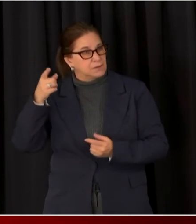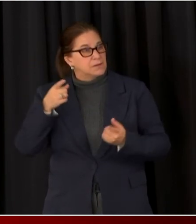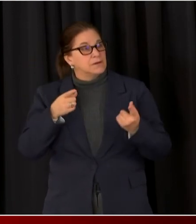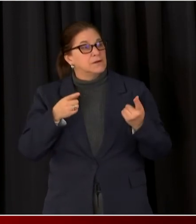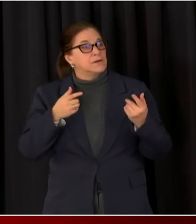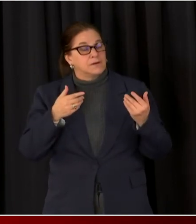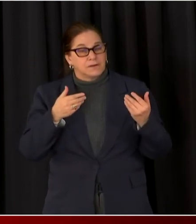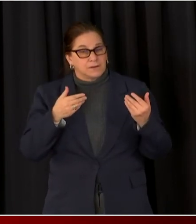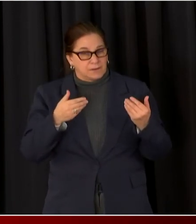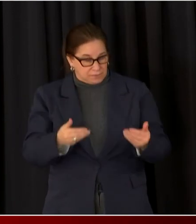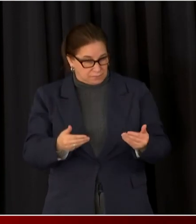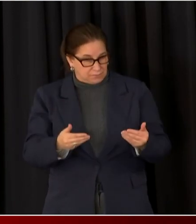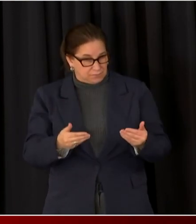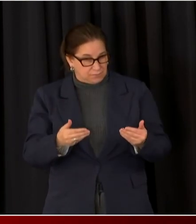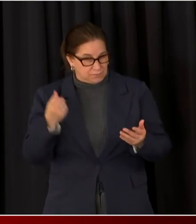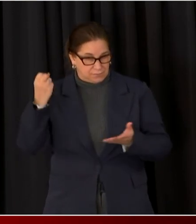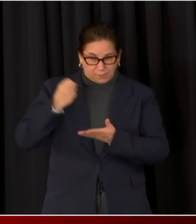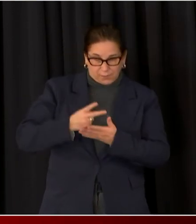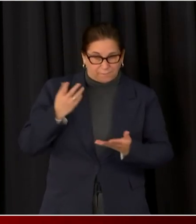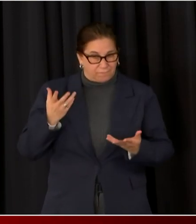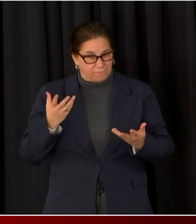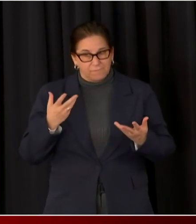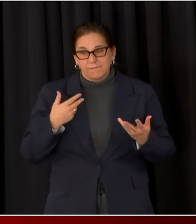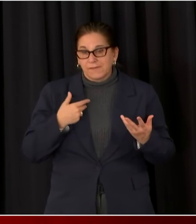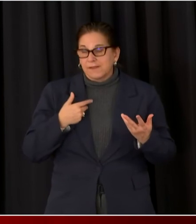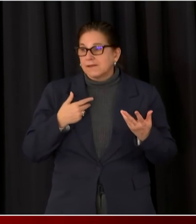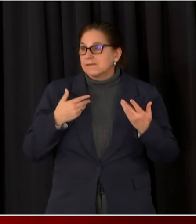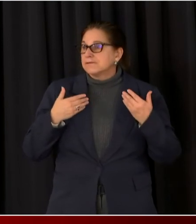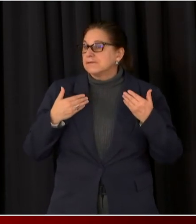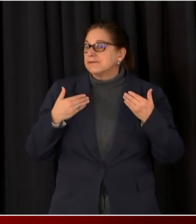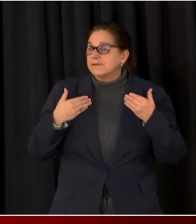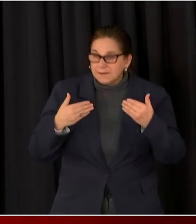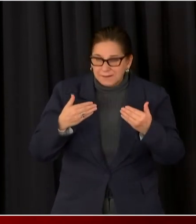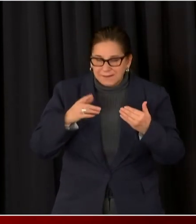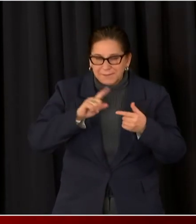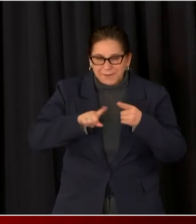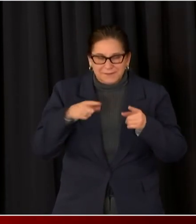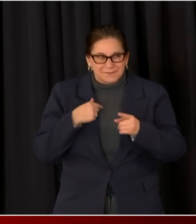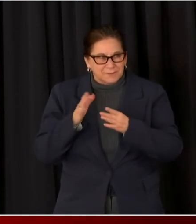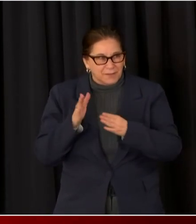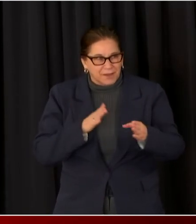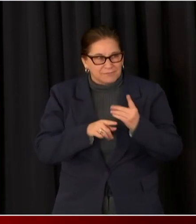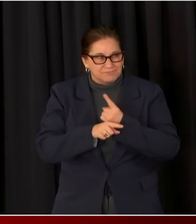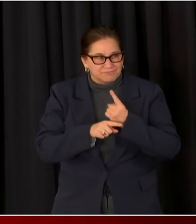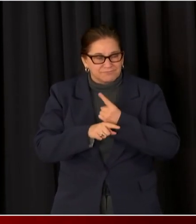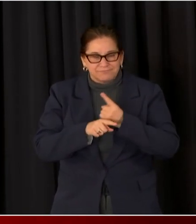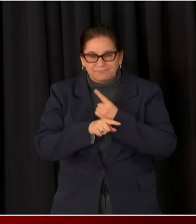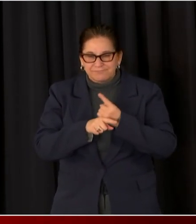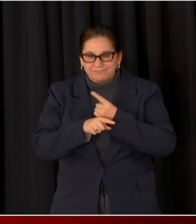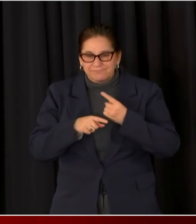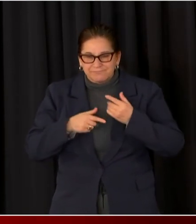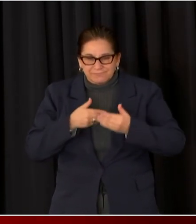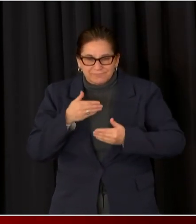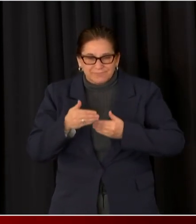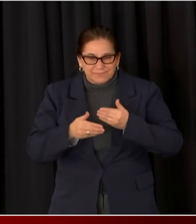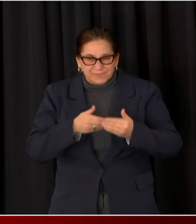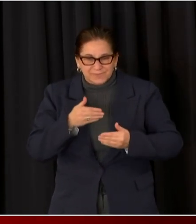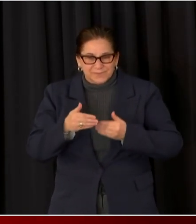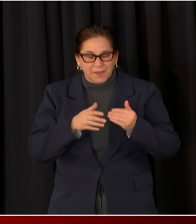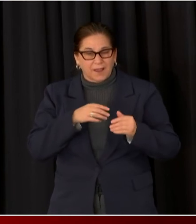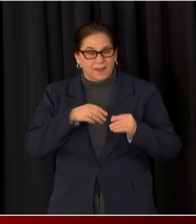right away because a few additional things will need to happen. First, the CDC Advisory Committee on Immunization Practices